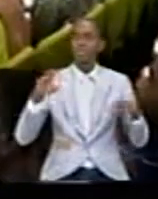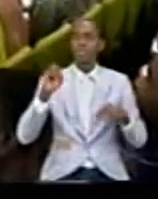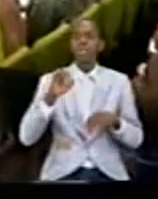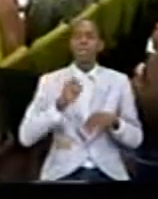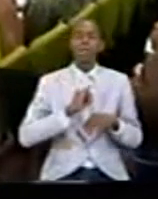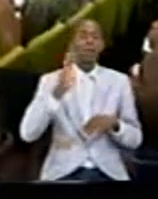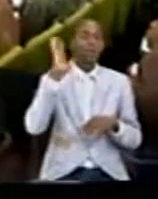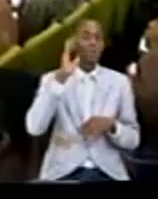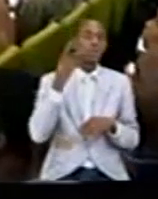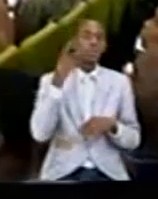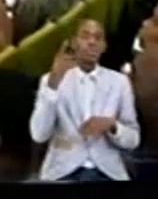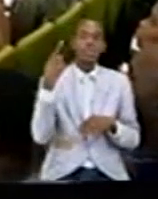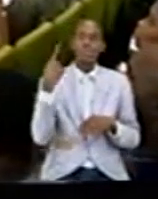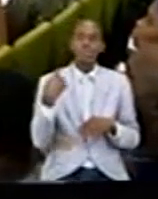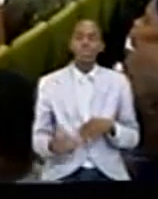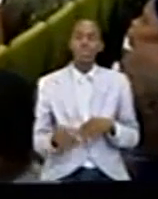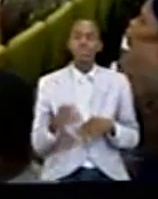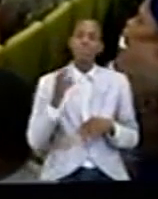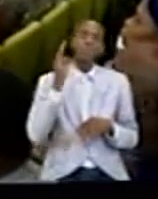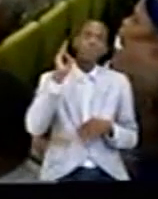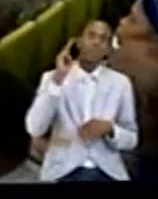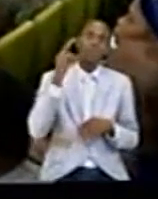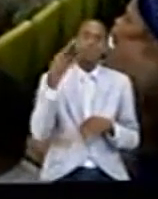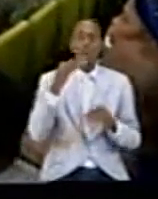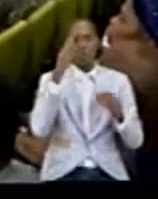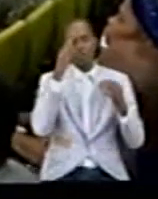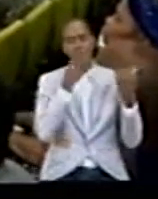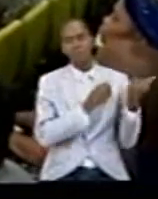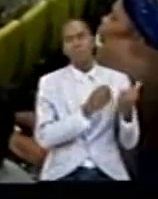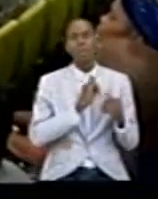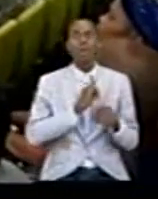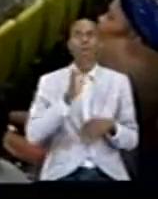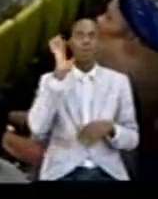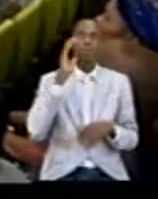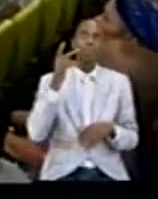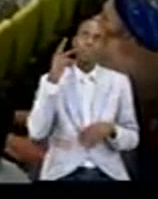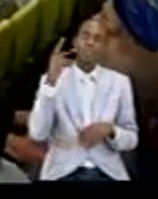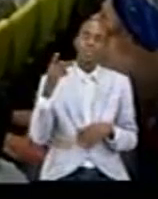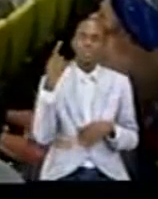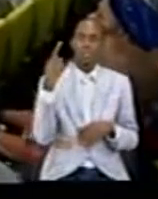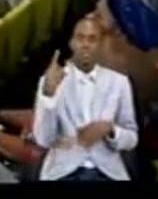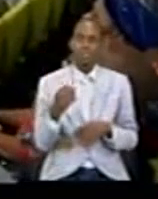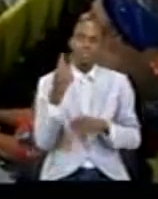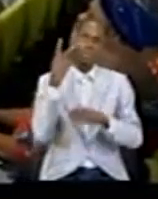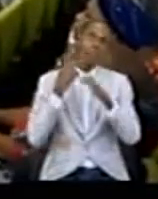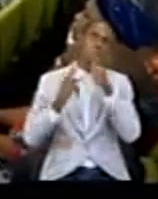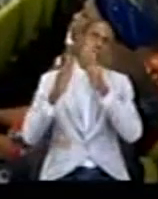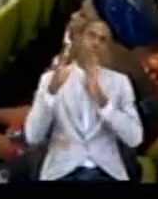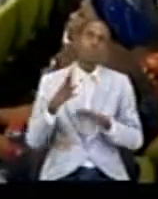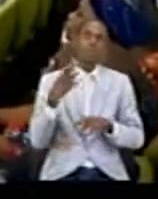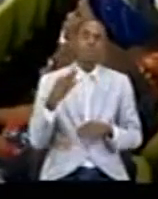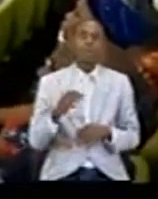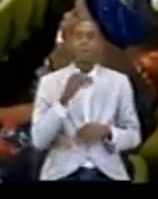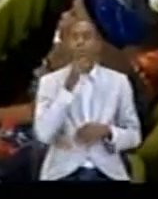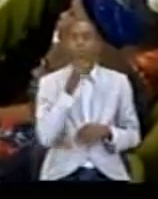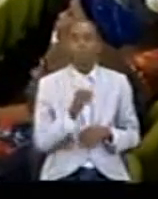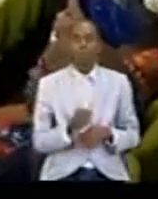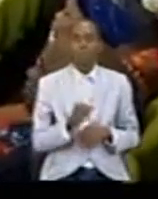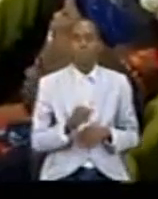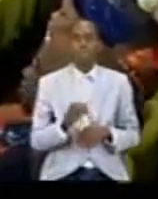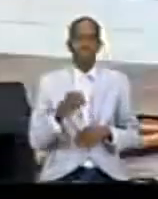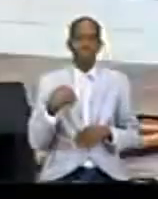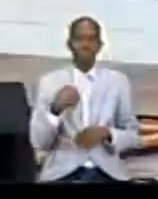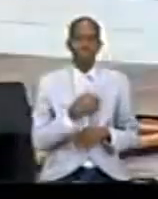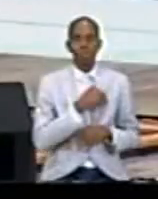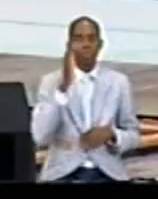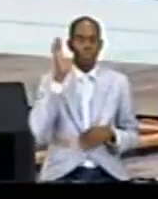of old. I will see the prophets of old. I will see the Lord. We shall see him